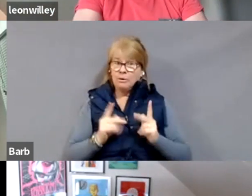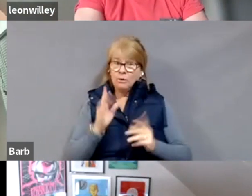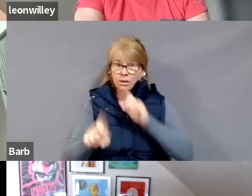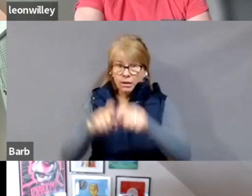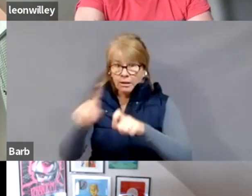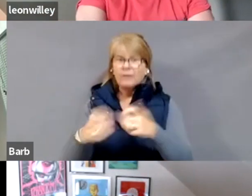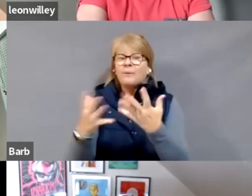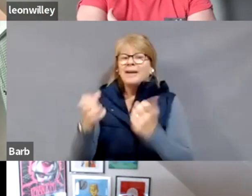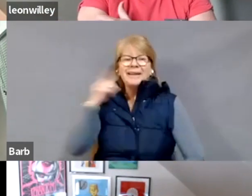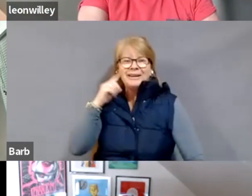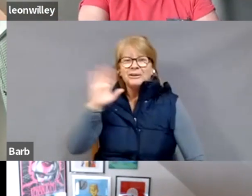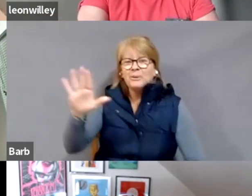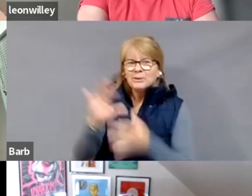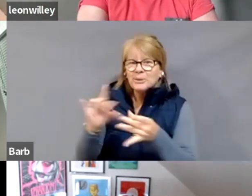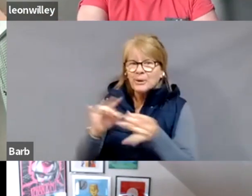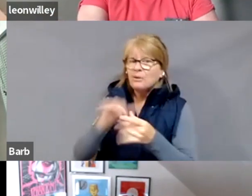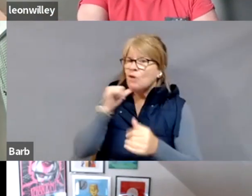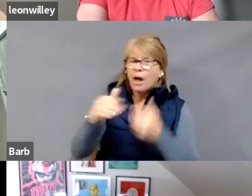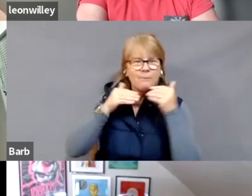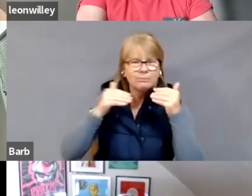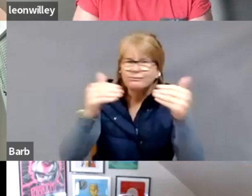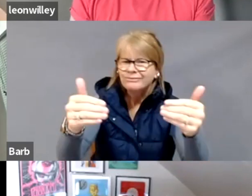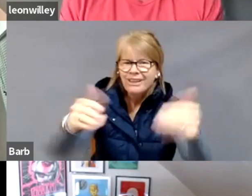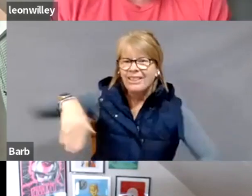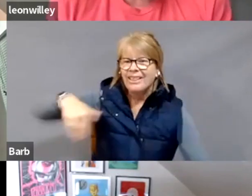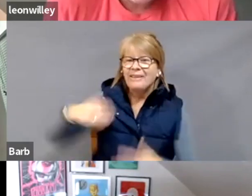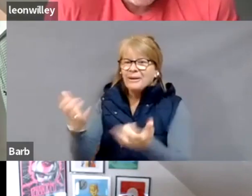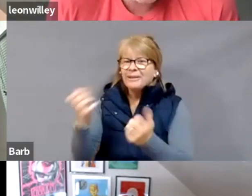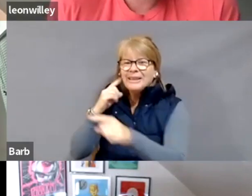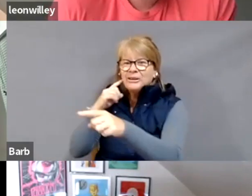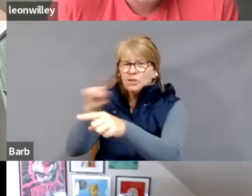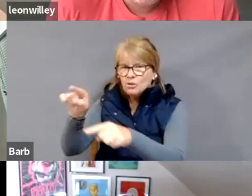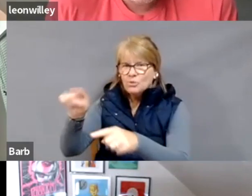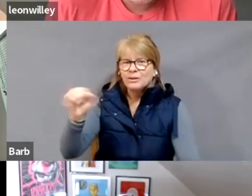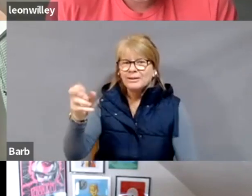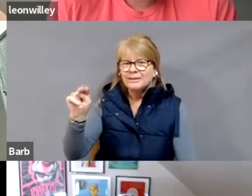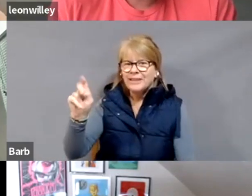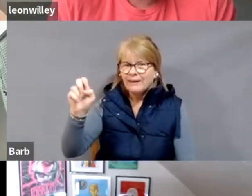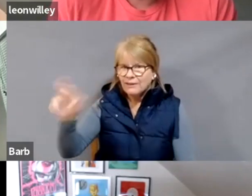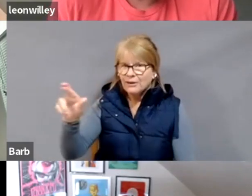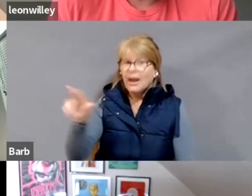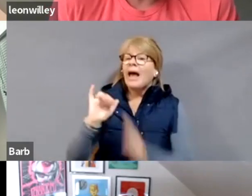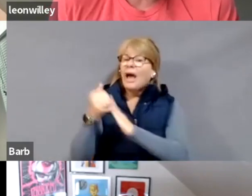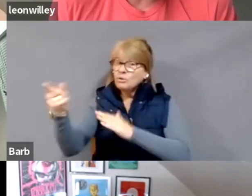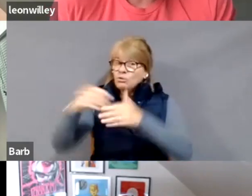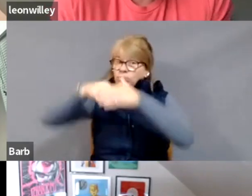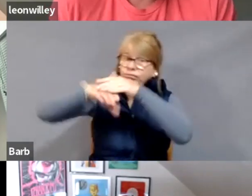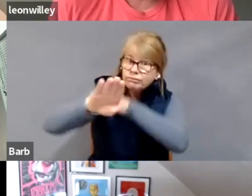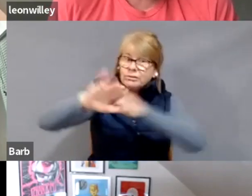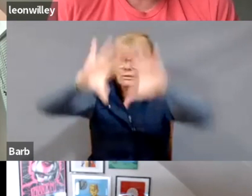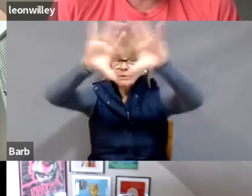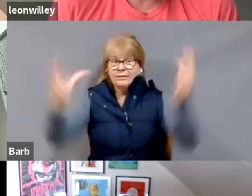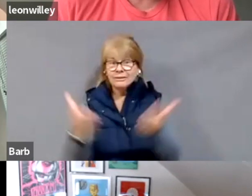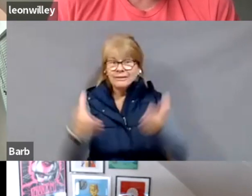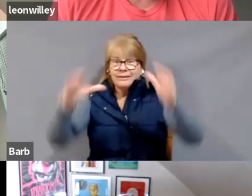you. Yeah, sure? we want to hear about you. We're not moving on yet, Jennifer. Yeah. Damn it. We got to hear about your break-in story. Yeah. I want attention,